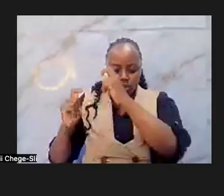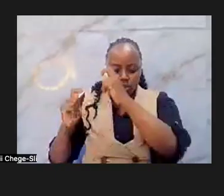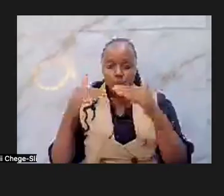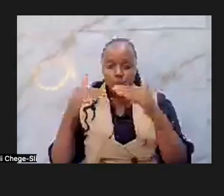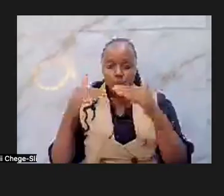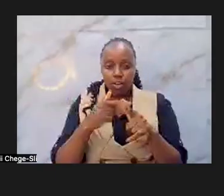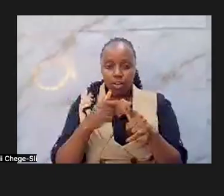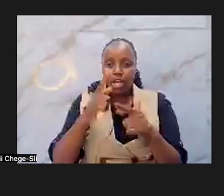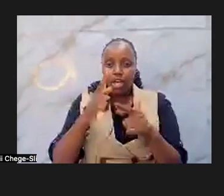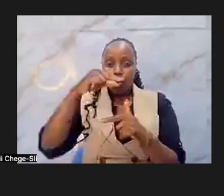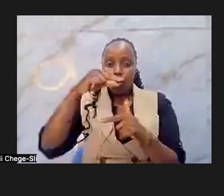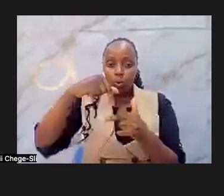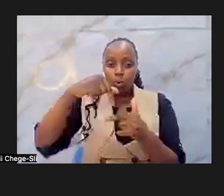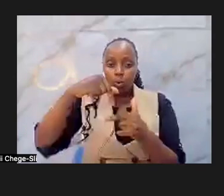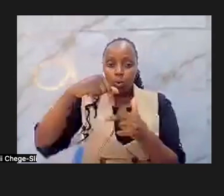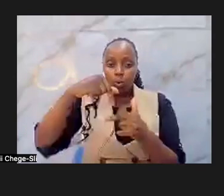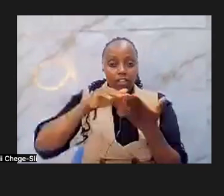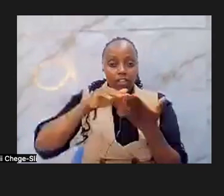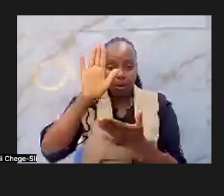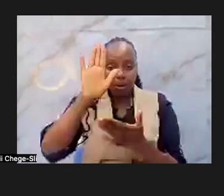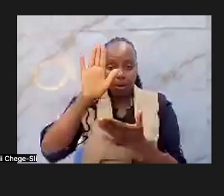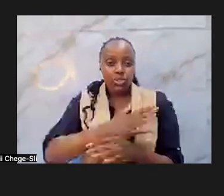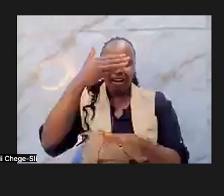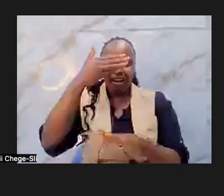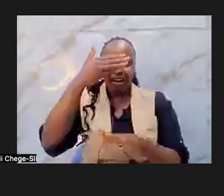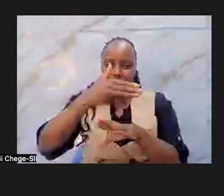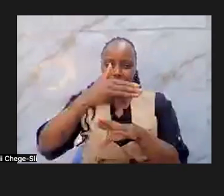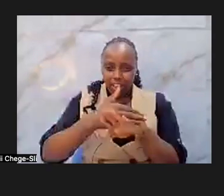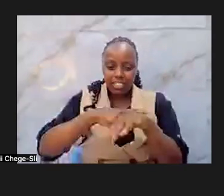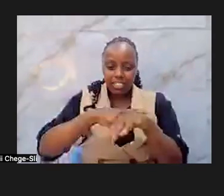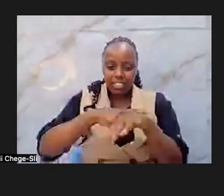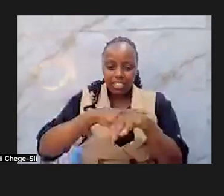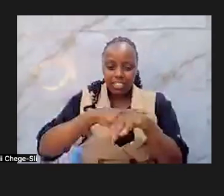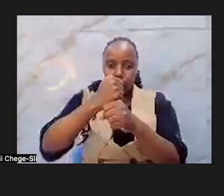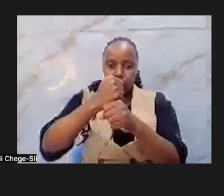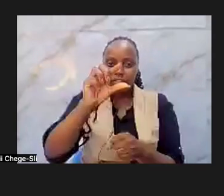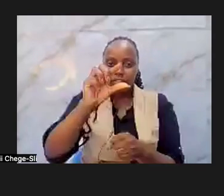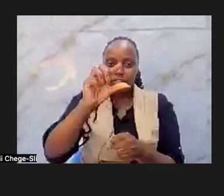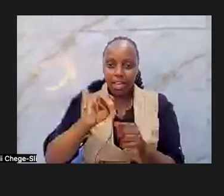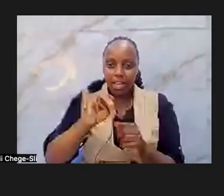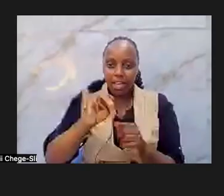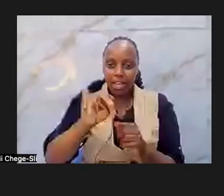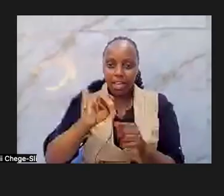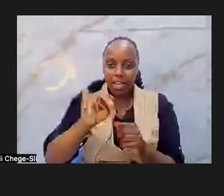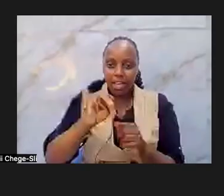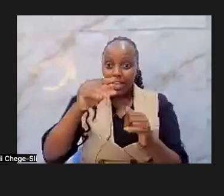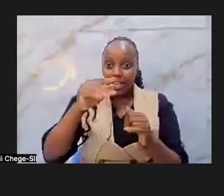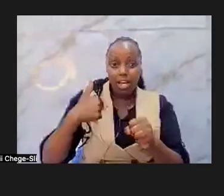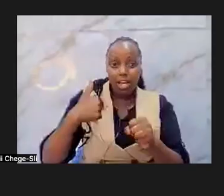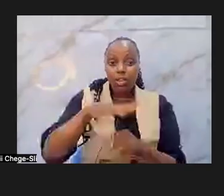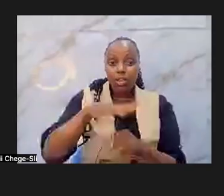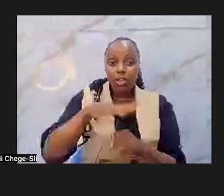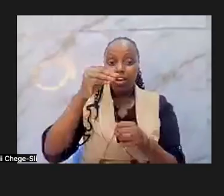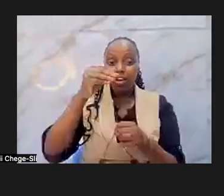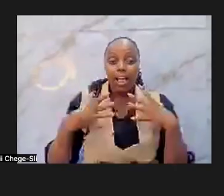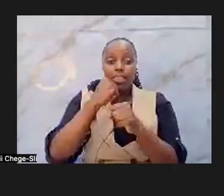a quack in performing FGM. And that is the innovation we bring. And we find the healthcare workers actually even being shocked